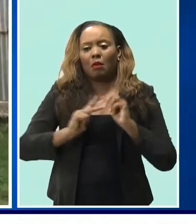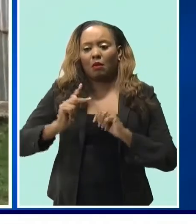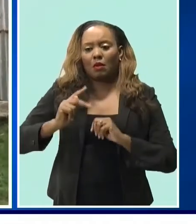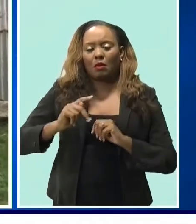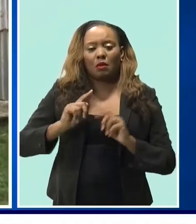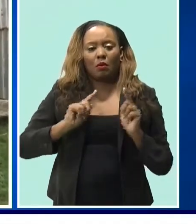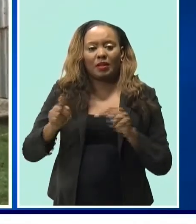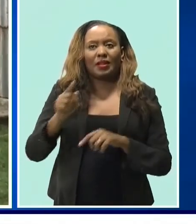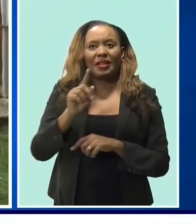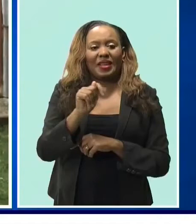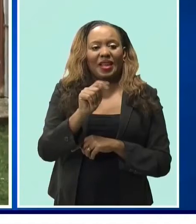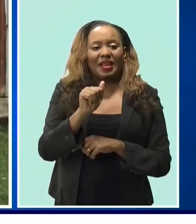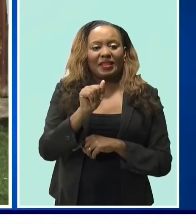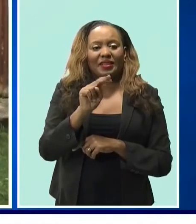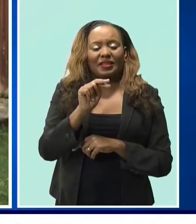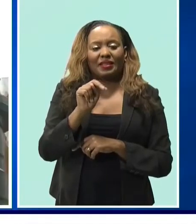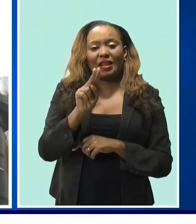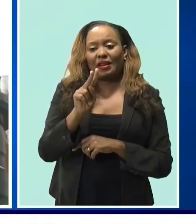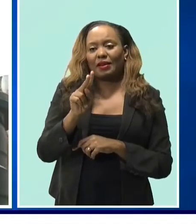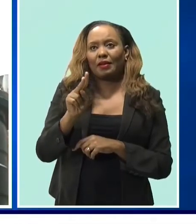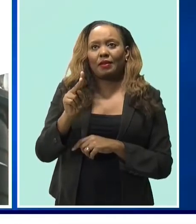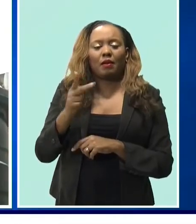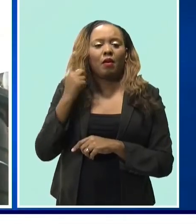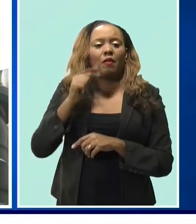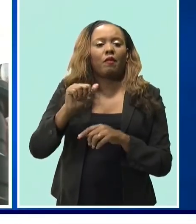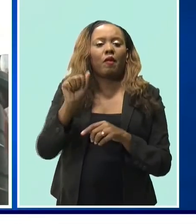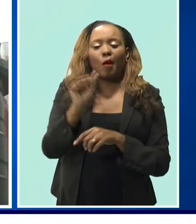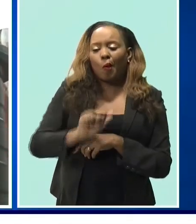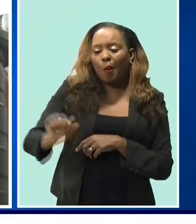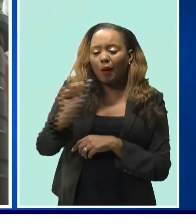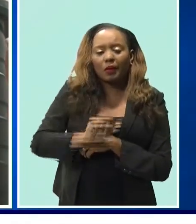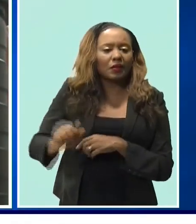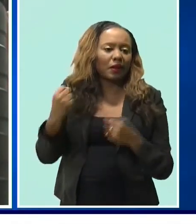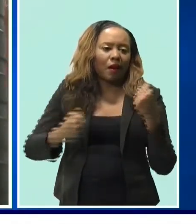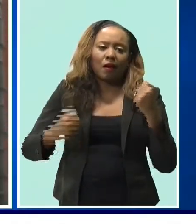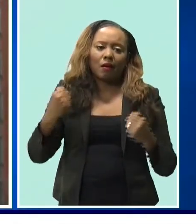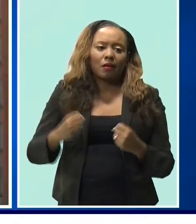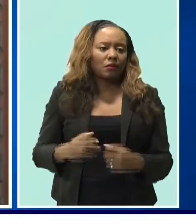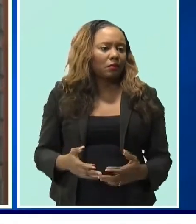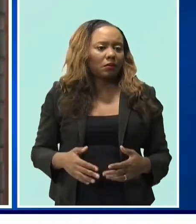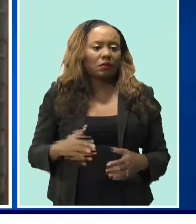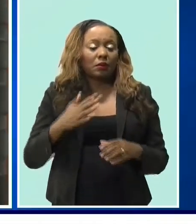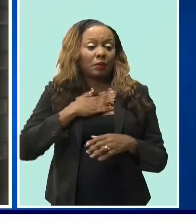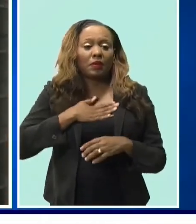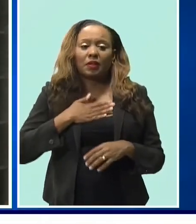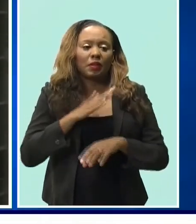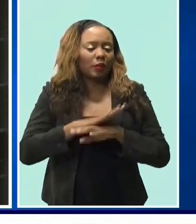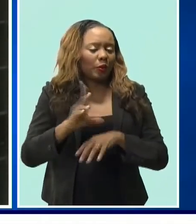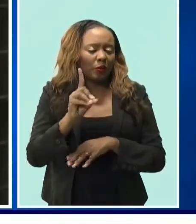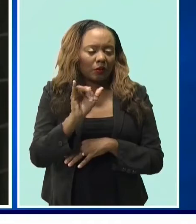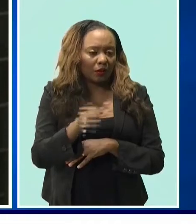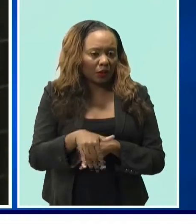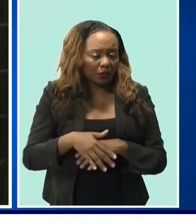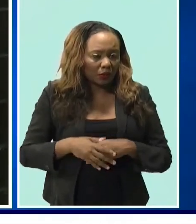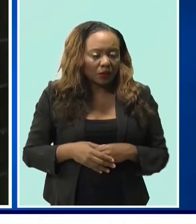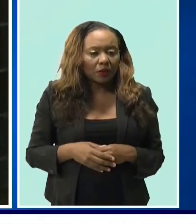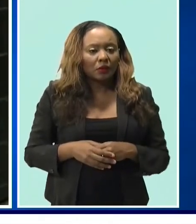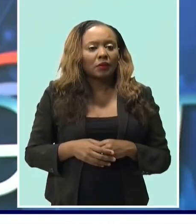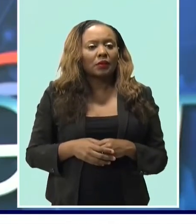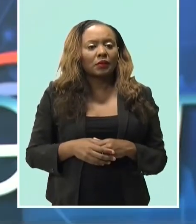tanks to wash their cars, and he pleaded with them to desist from doing so. Shane Jones, CBC